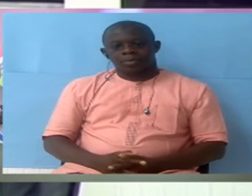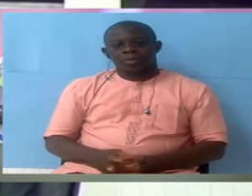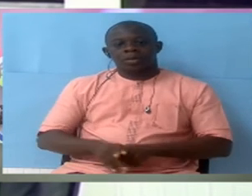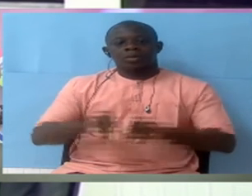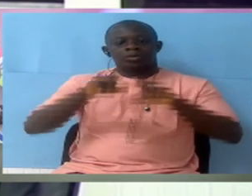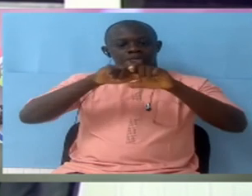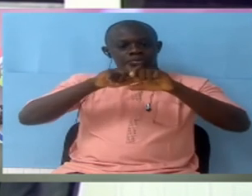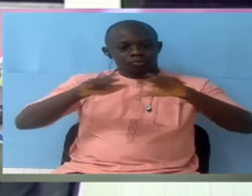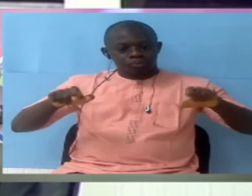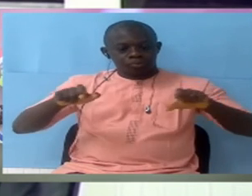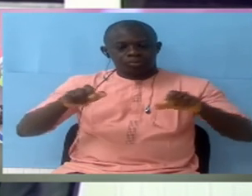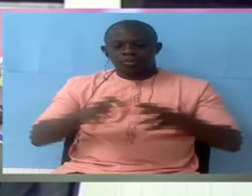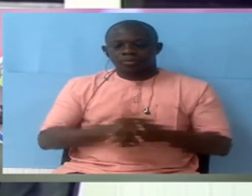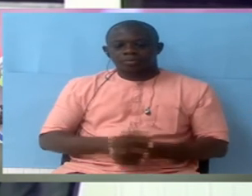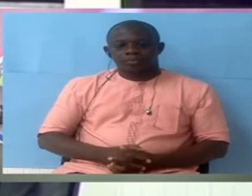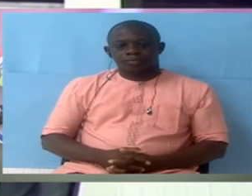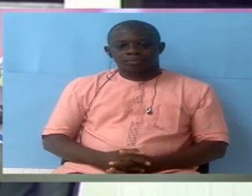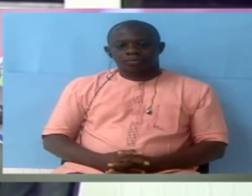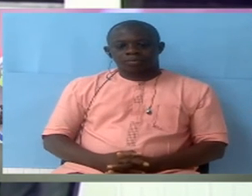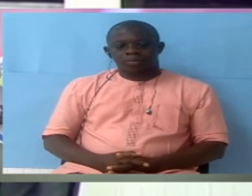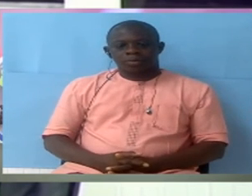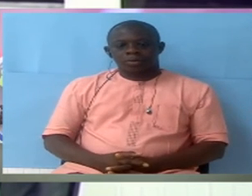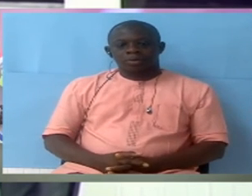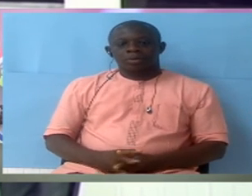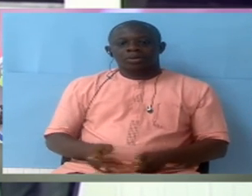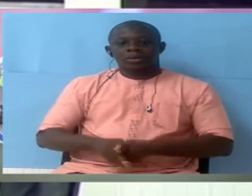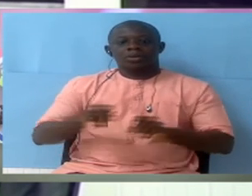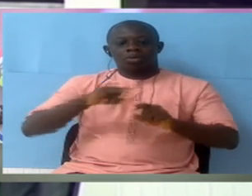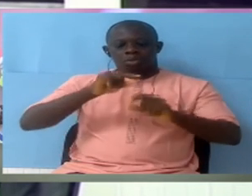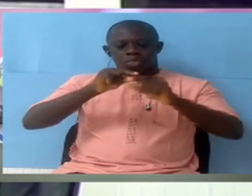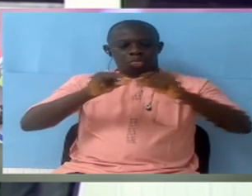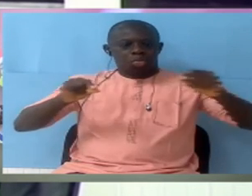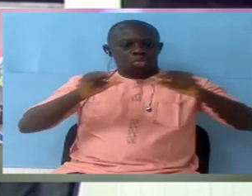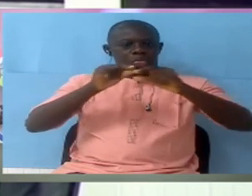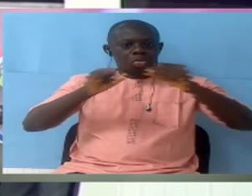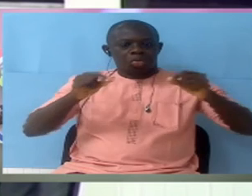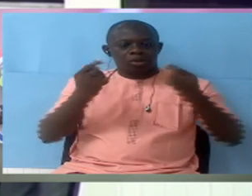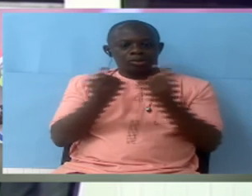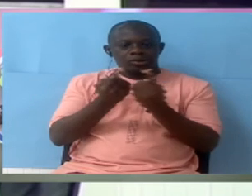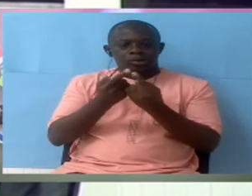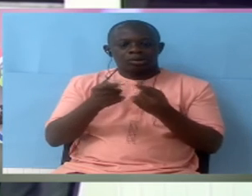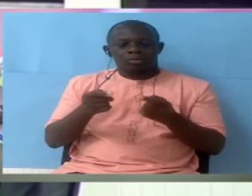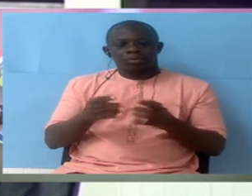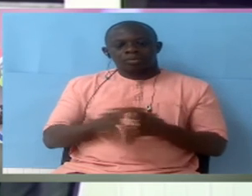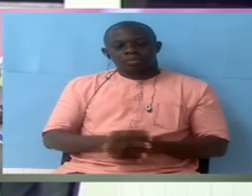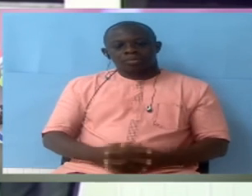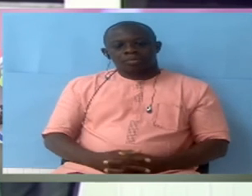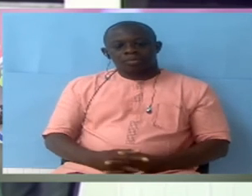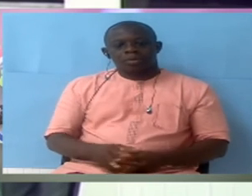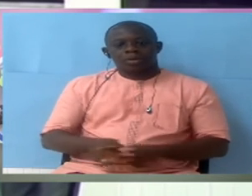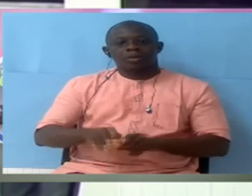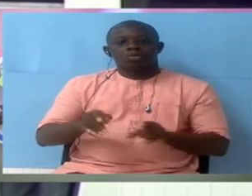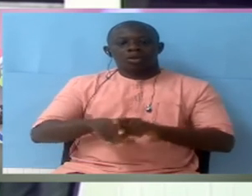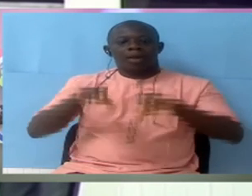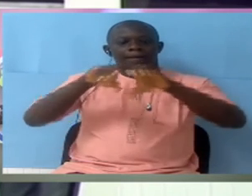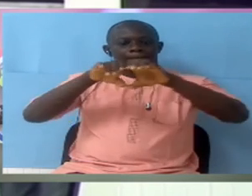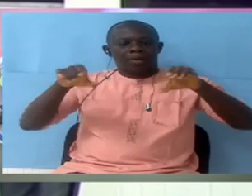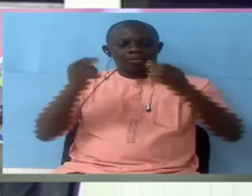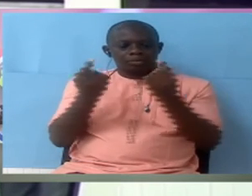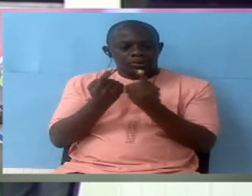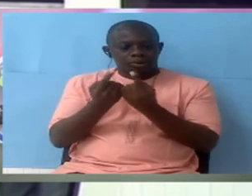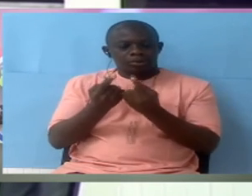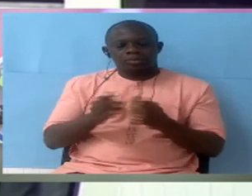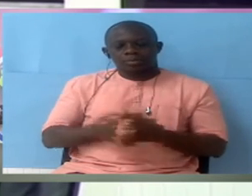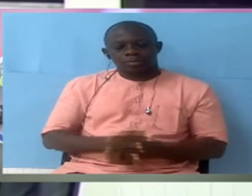Sticks. Di ma wexa. Wine wire. Ay banta ak ay wire. Hose pipe. Ay